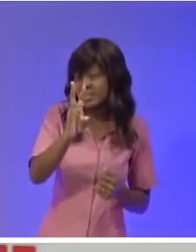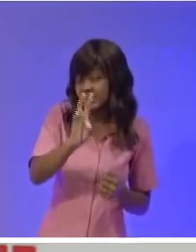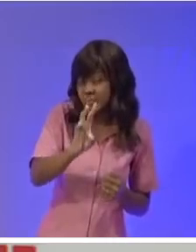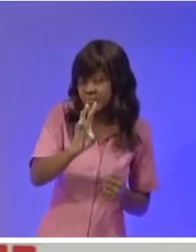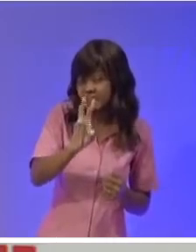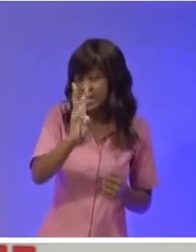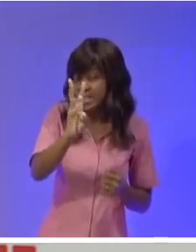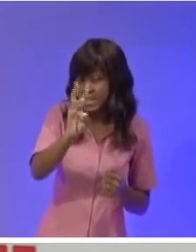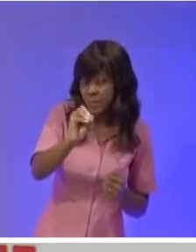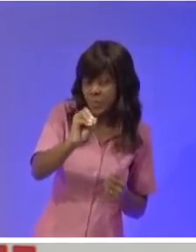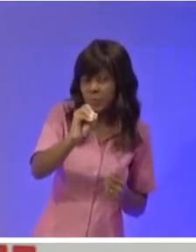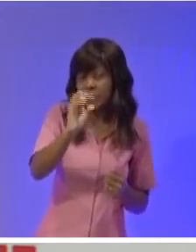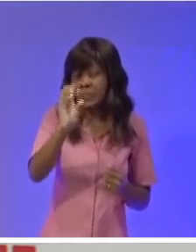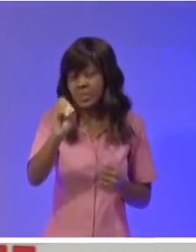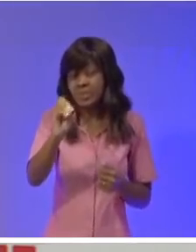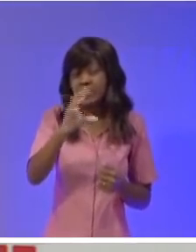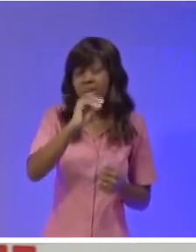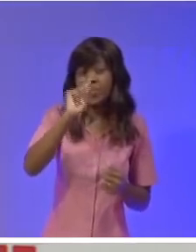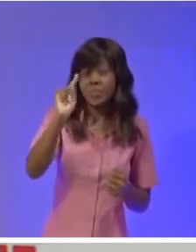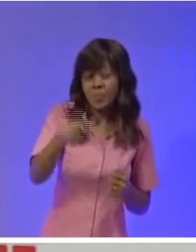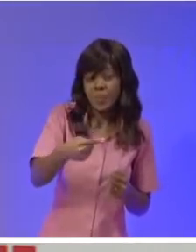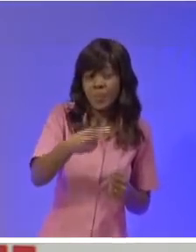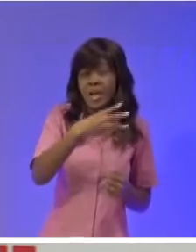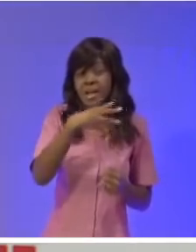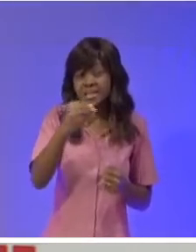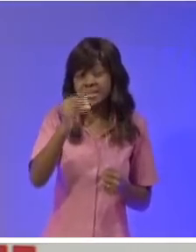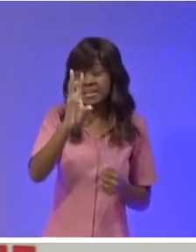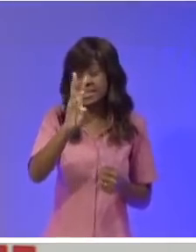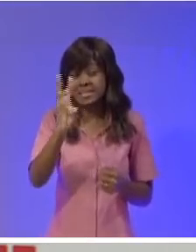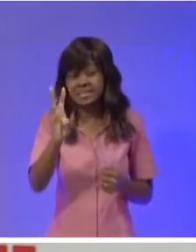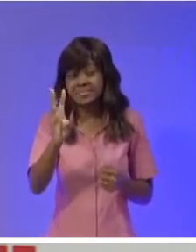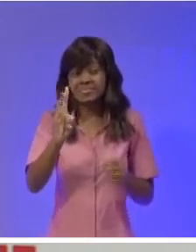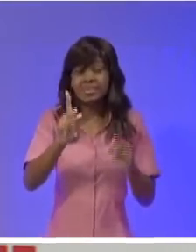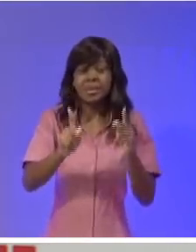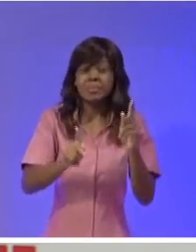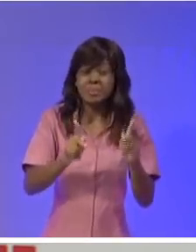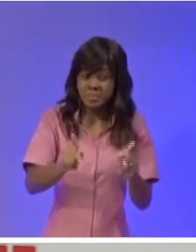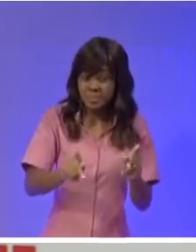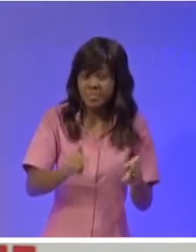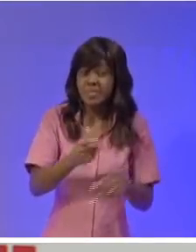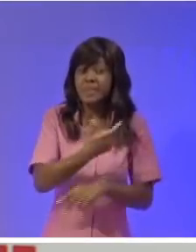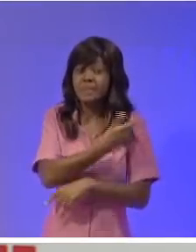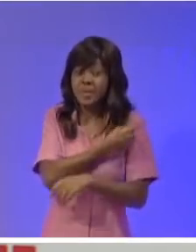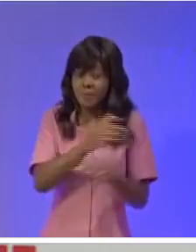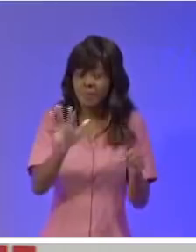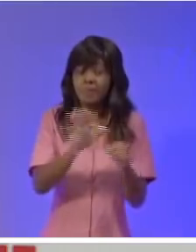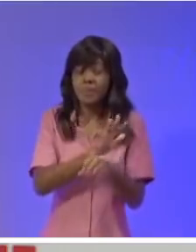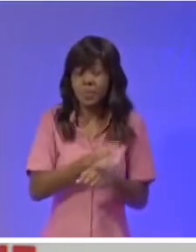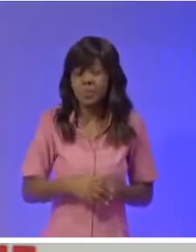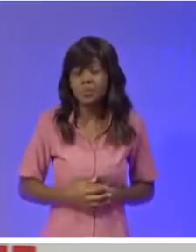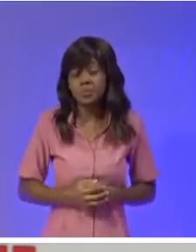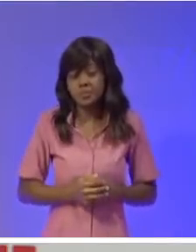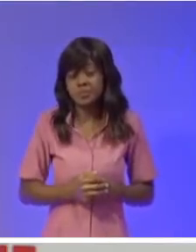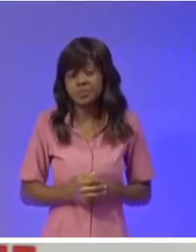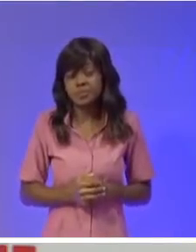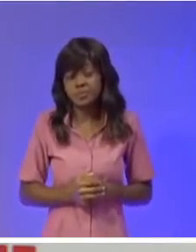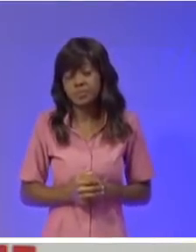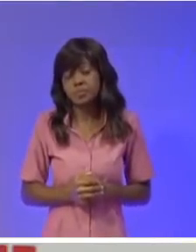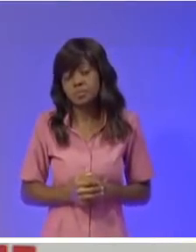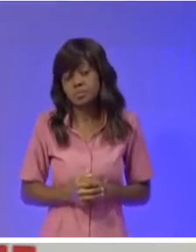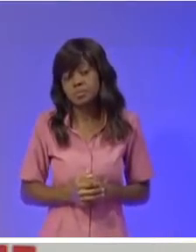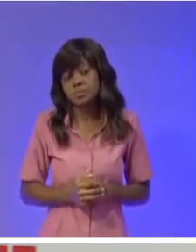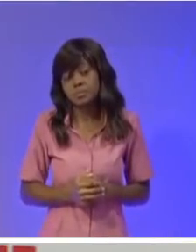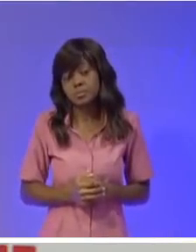666,432 persons. Not enough, admittedly, but 666,000 persons are now